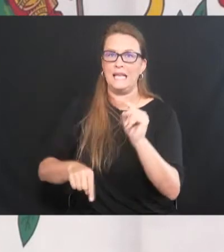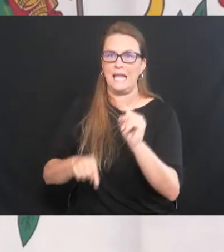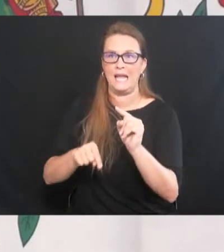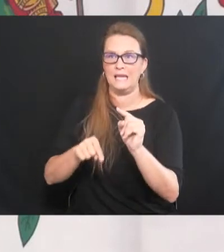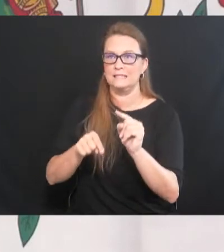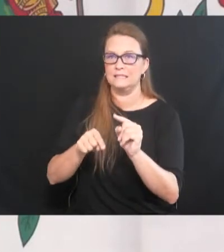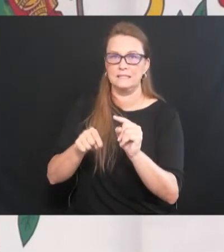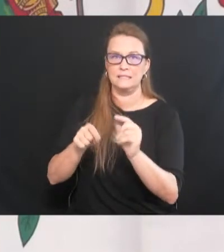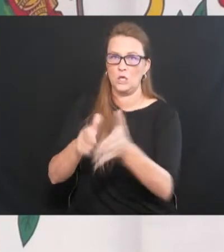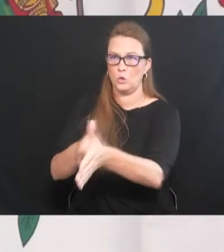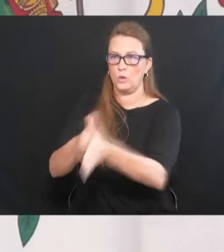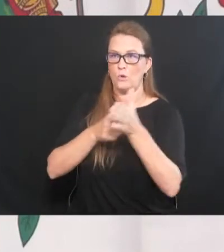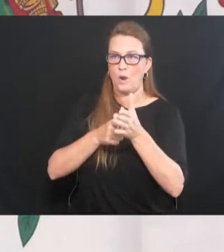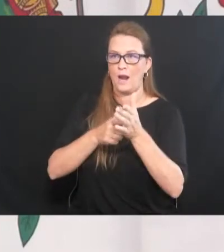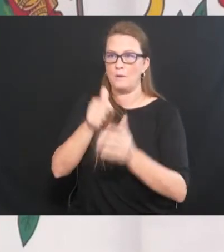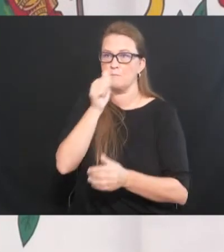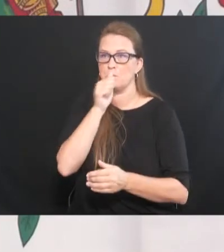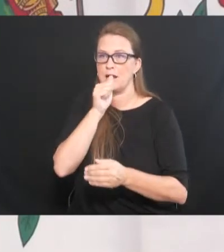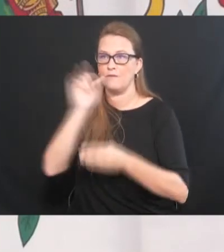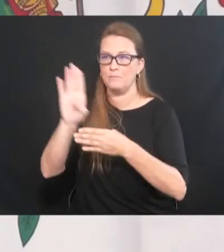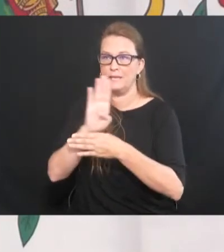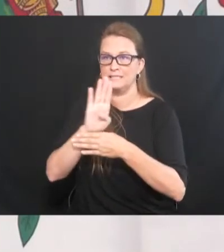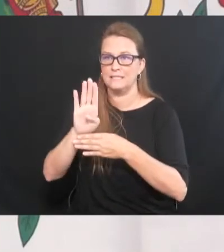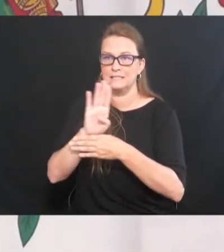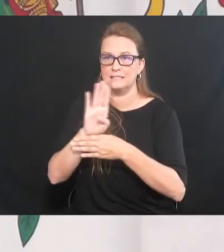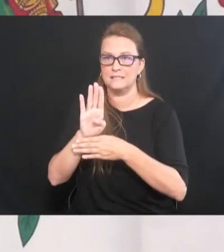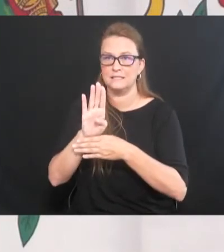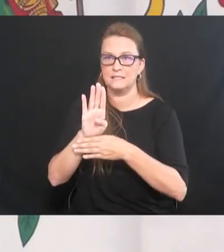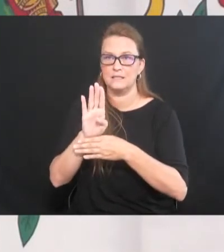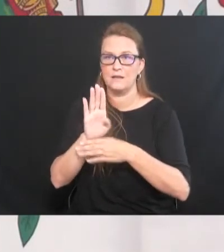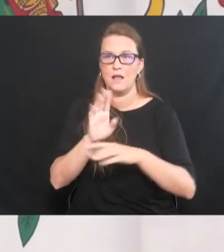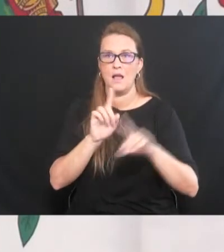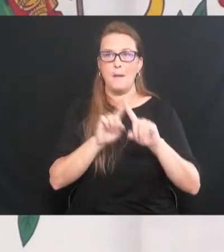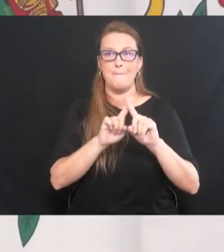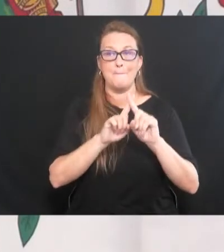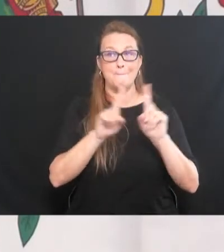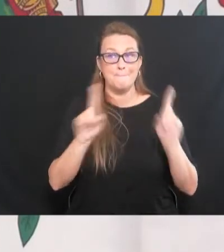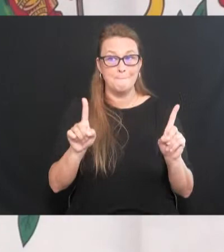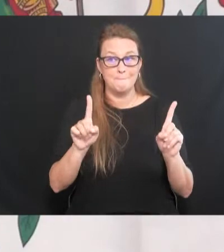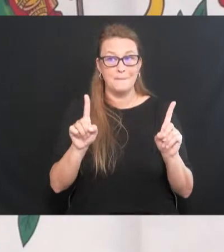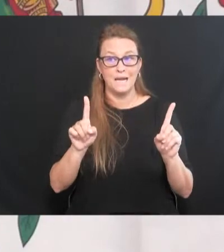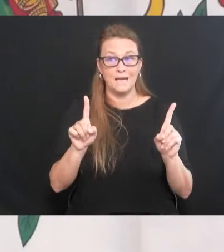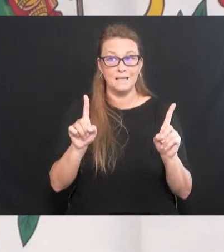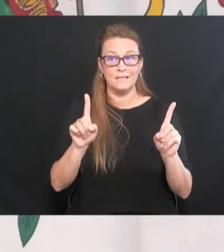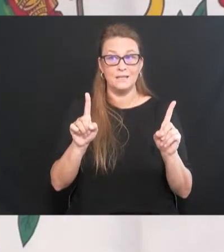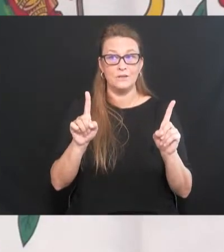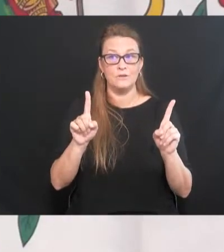private business what they should do and what they shouldn't do. But with all of that, because if